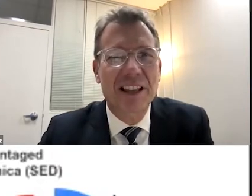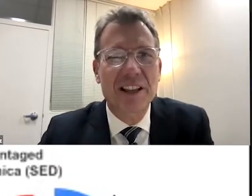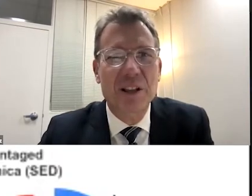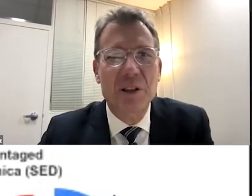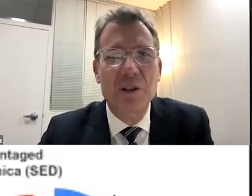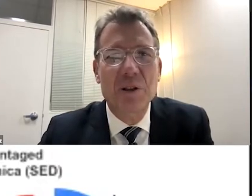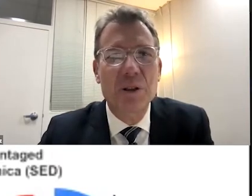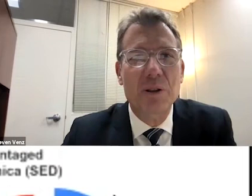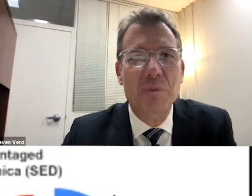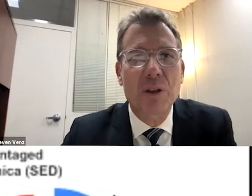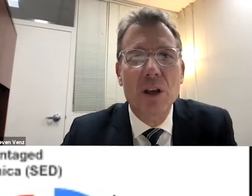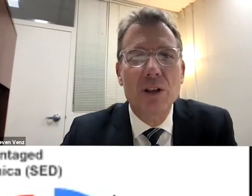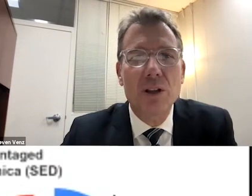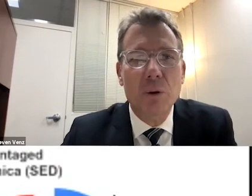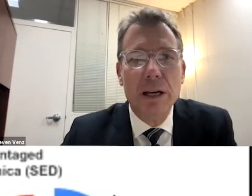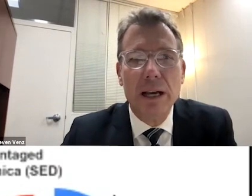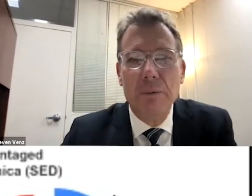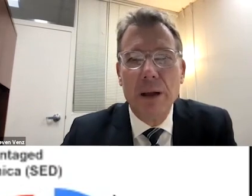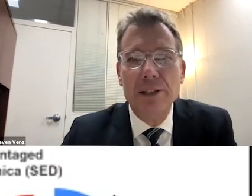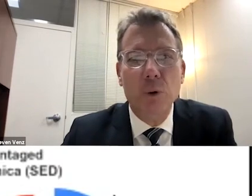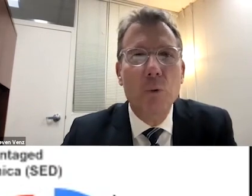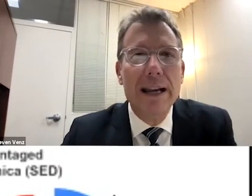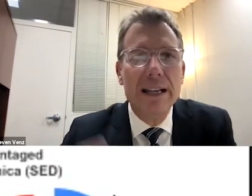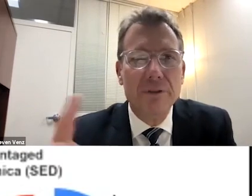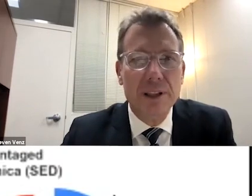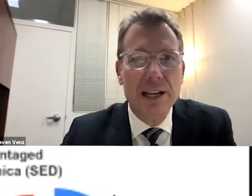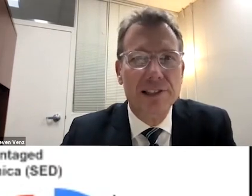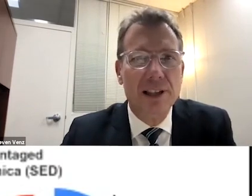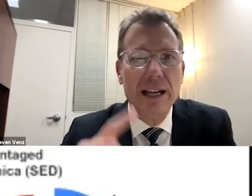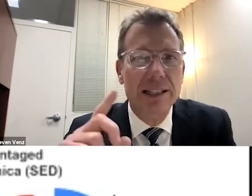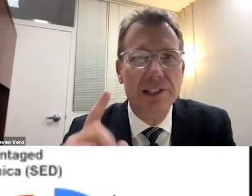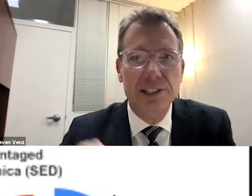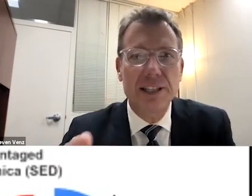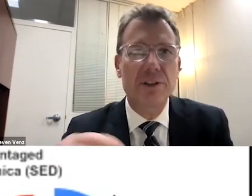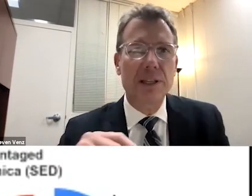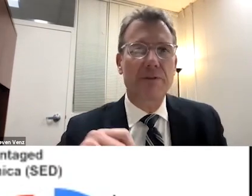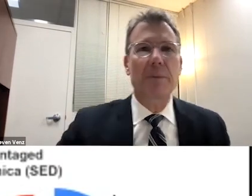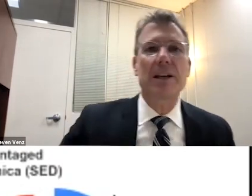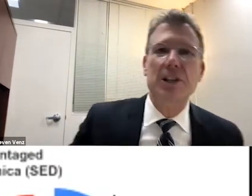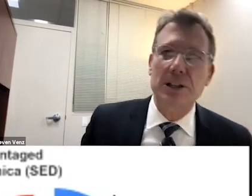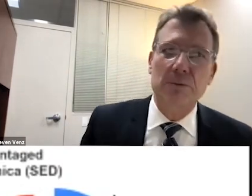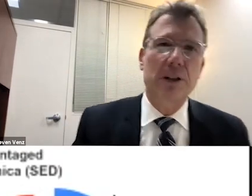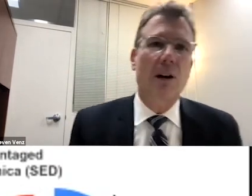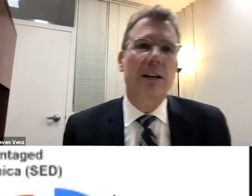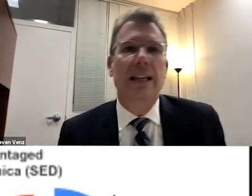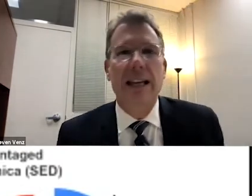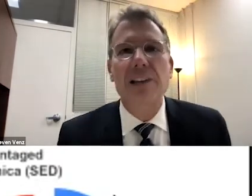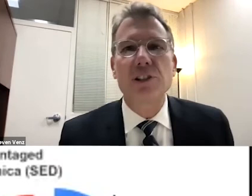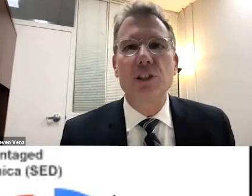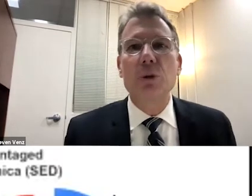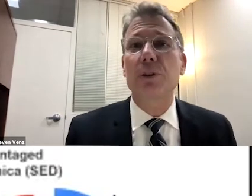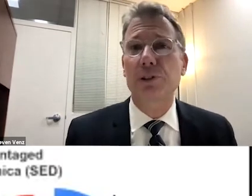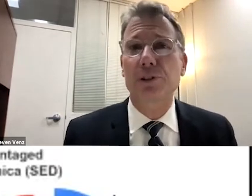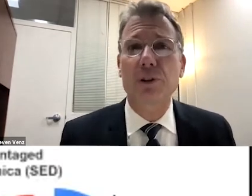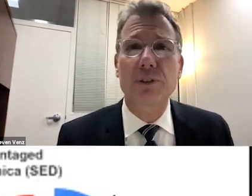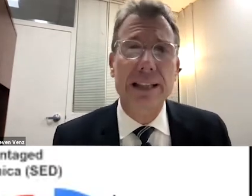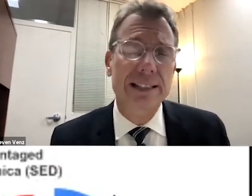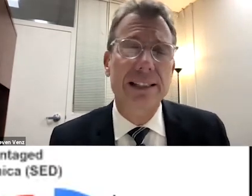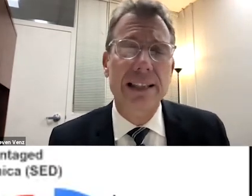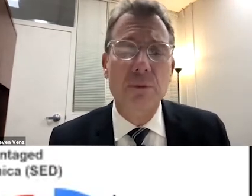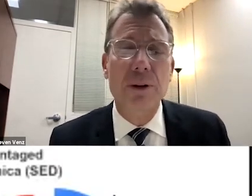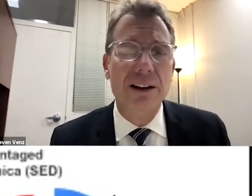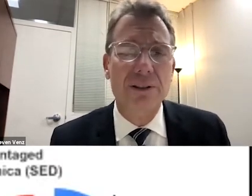you. You know what, as we're waiting for the next slide, I could just give you the information regarding it. It has to do with the